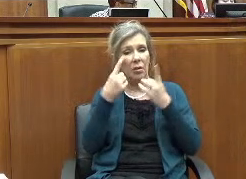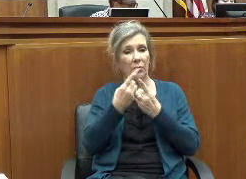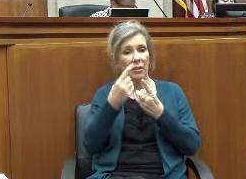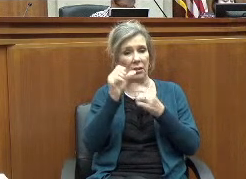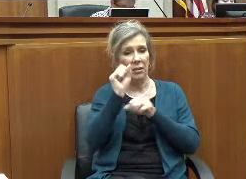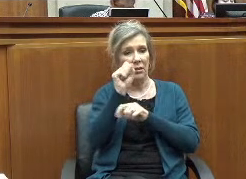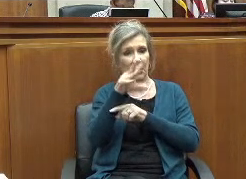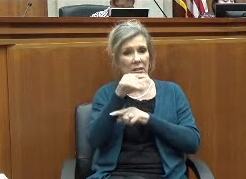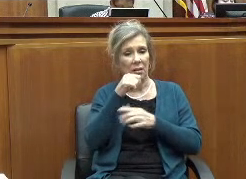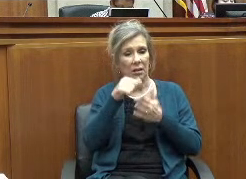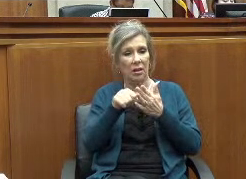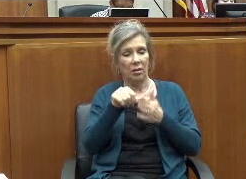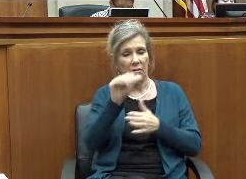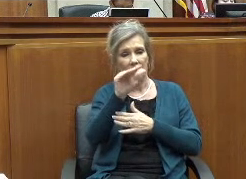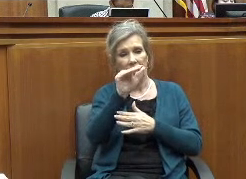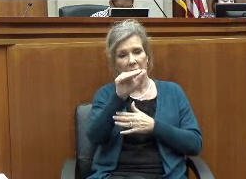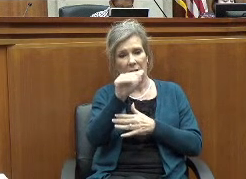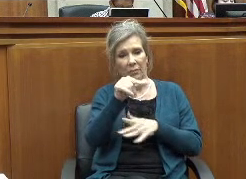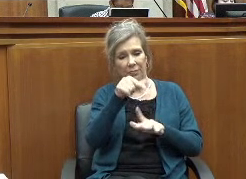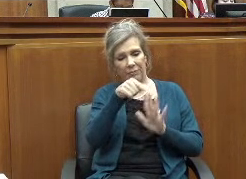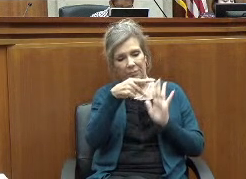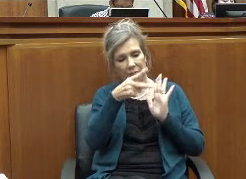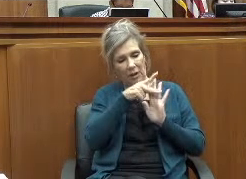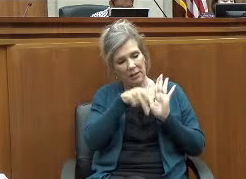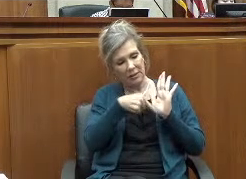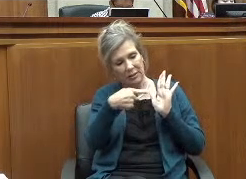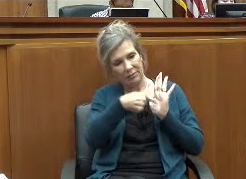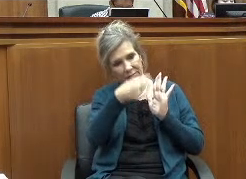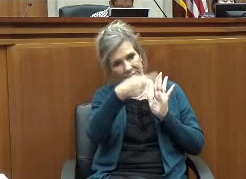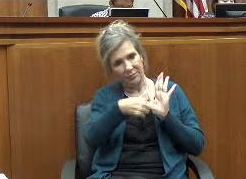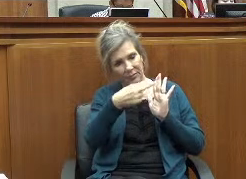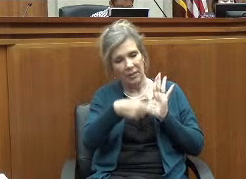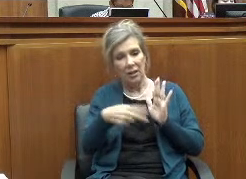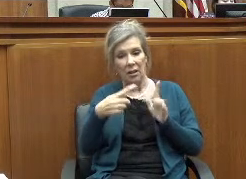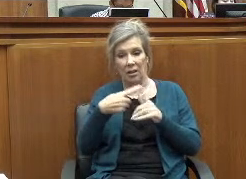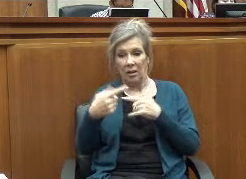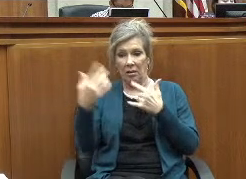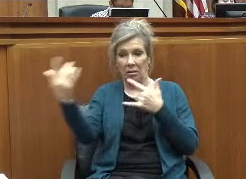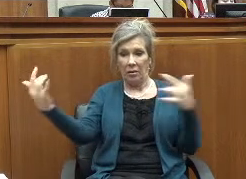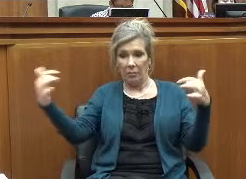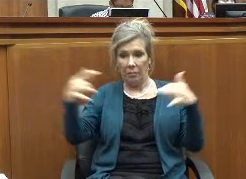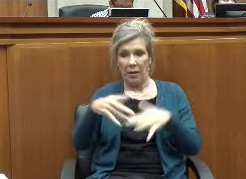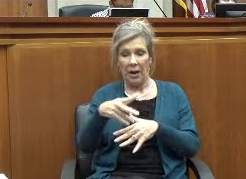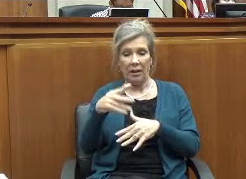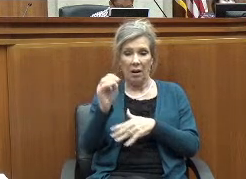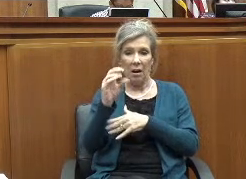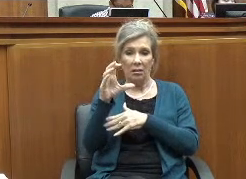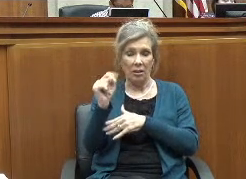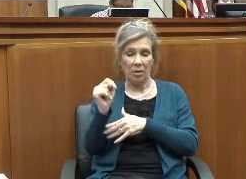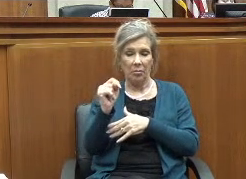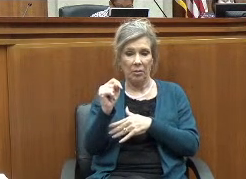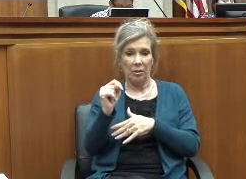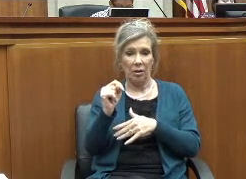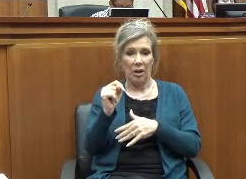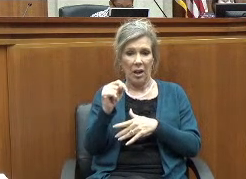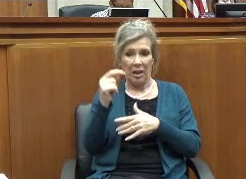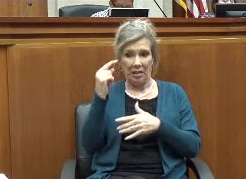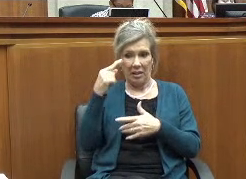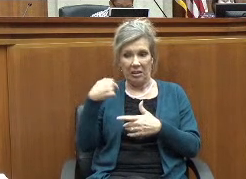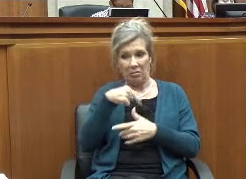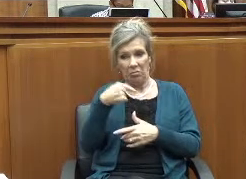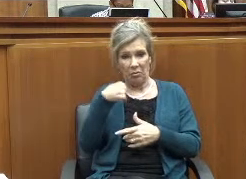the policy, and then we come back in October and the department has in fact basically determined if they're in compliance or